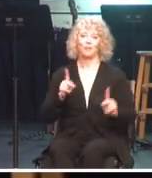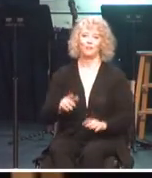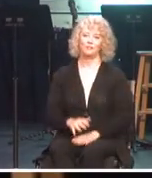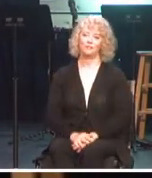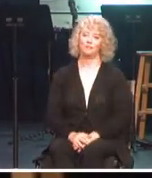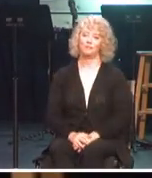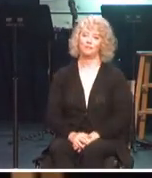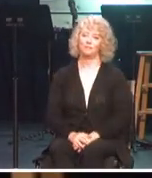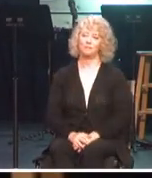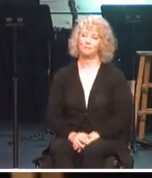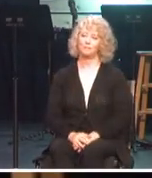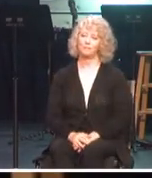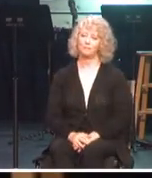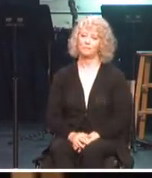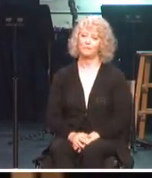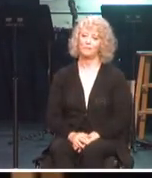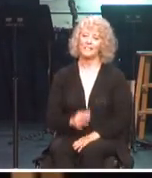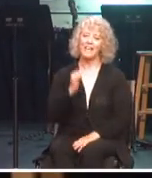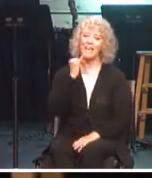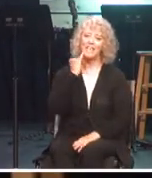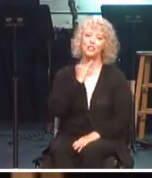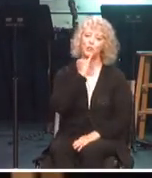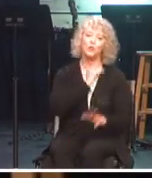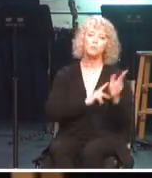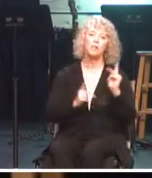Look at verse 41 again. They were grumbling